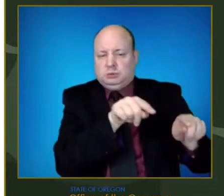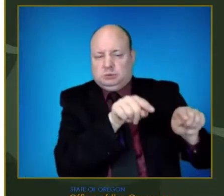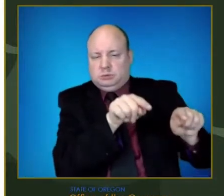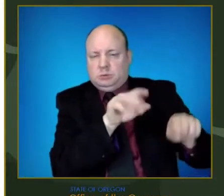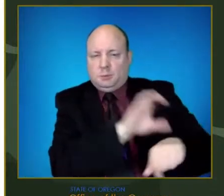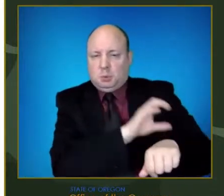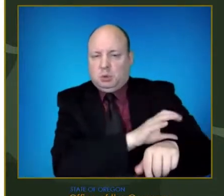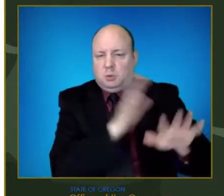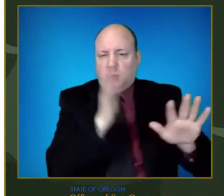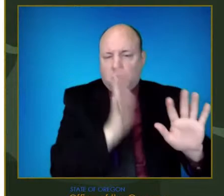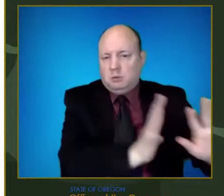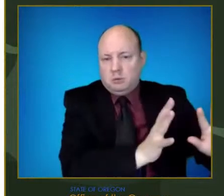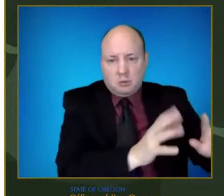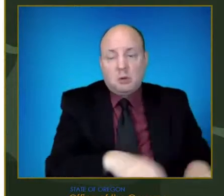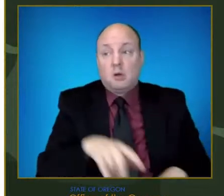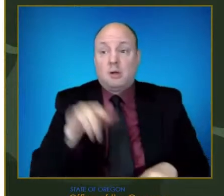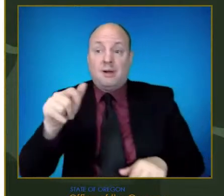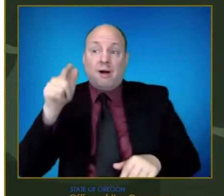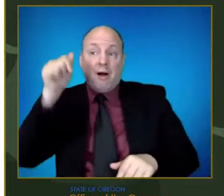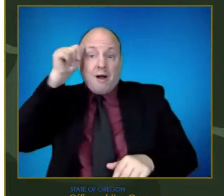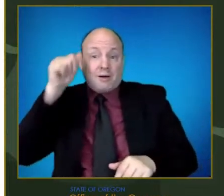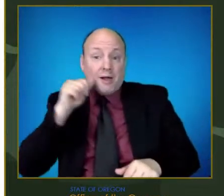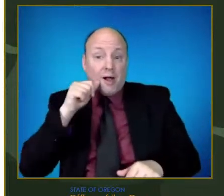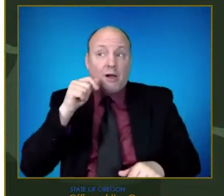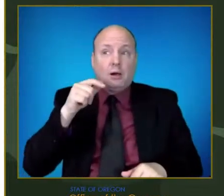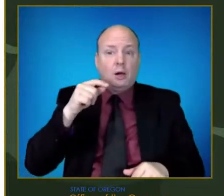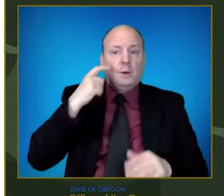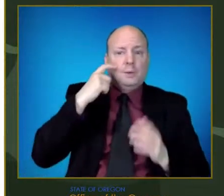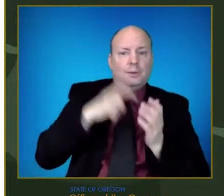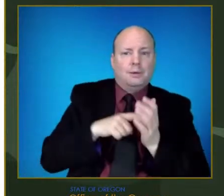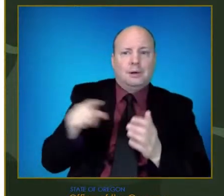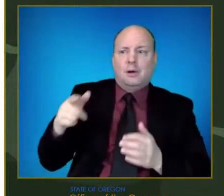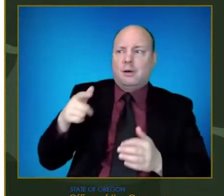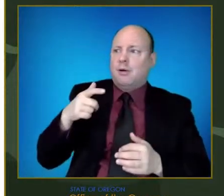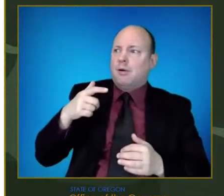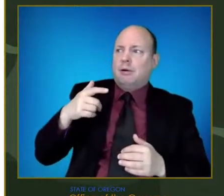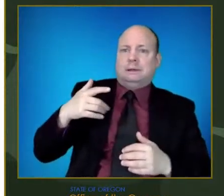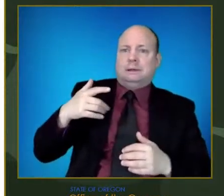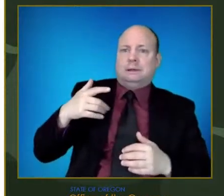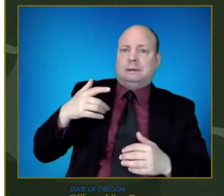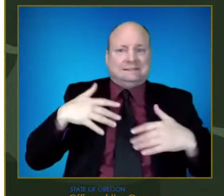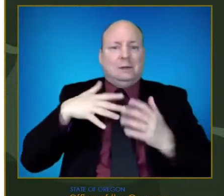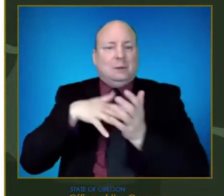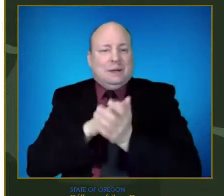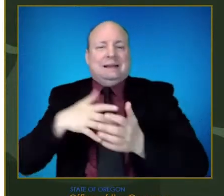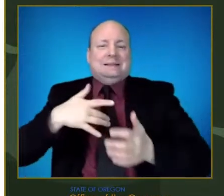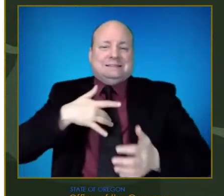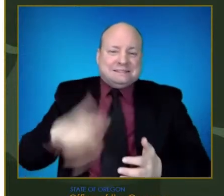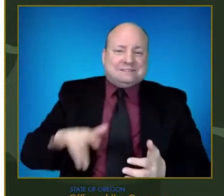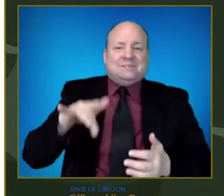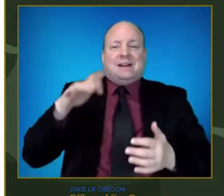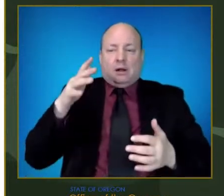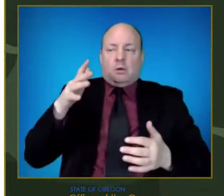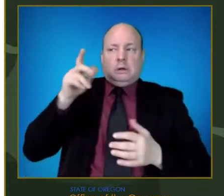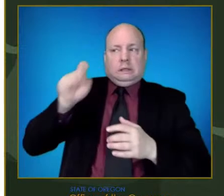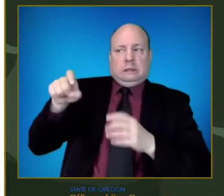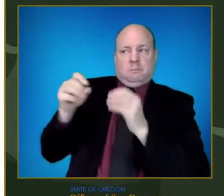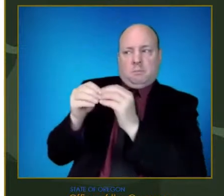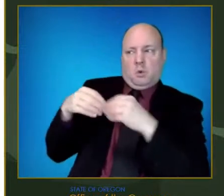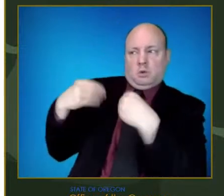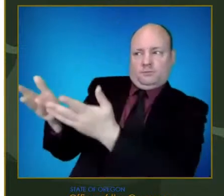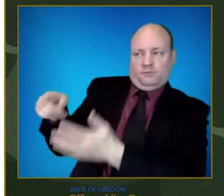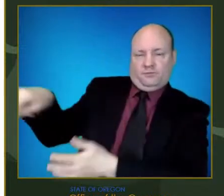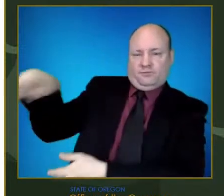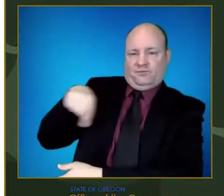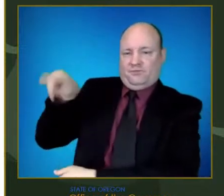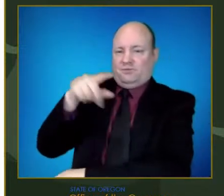virus. We expect our senior vaccination rates will continue to grow. We'll continue to support county efforts to vaccinate seniors and focus our outreach